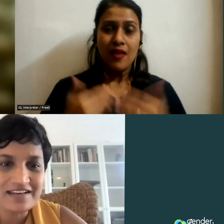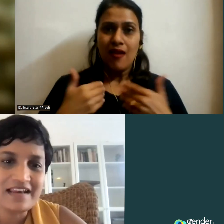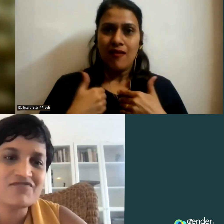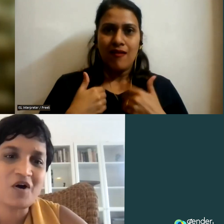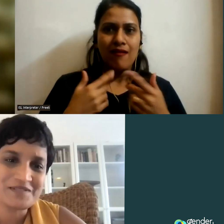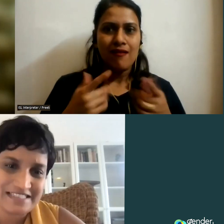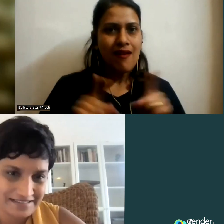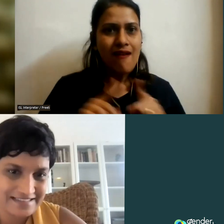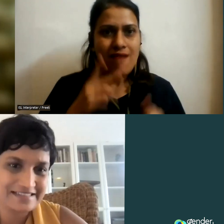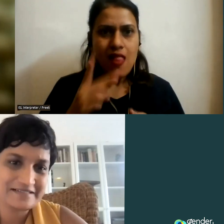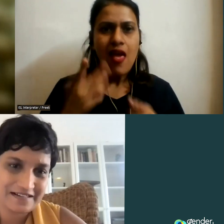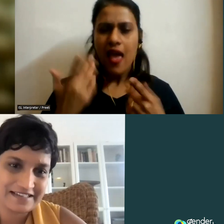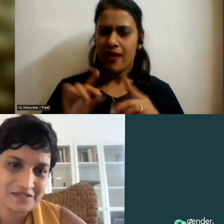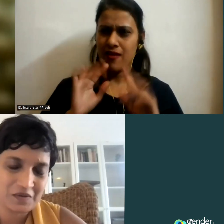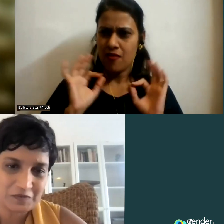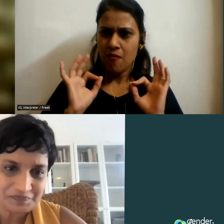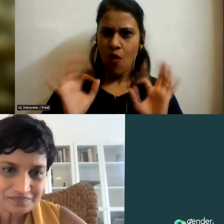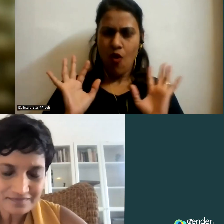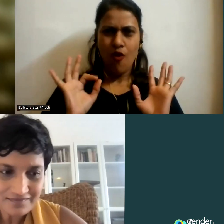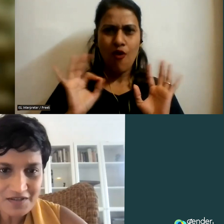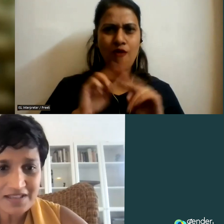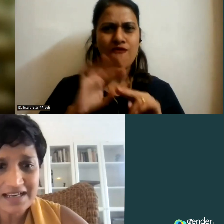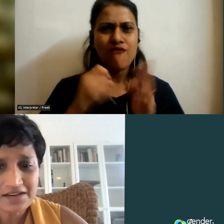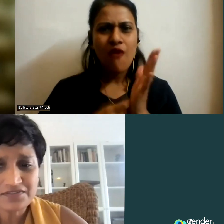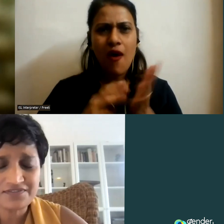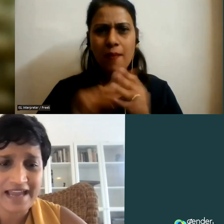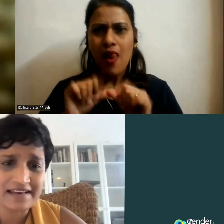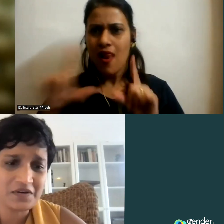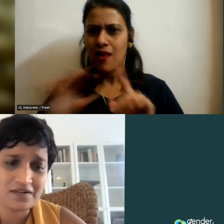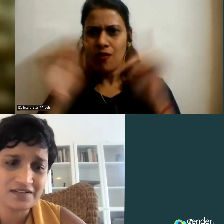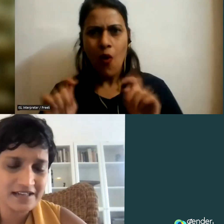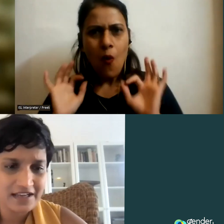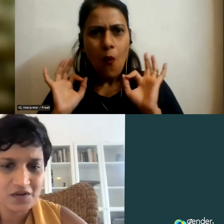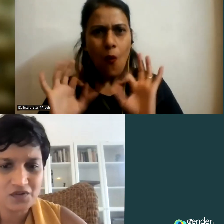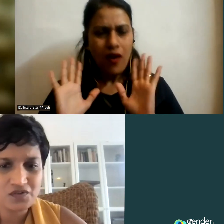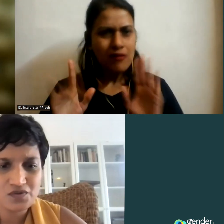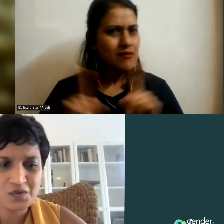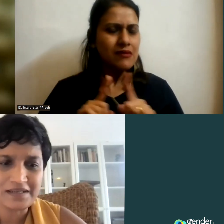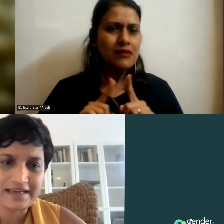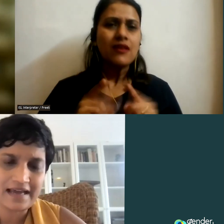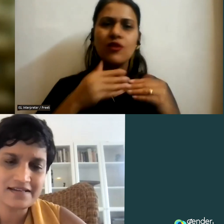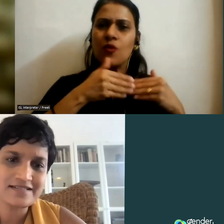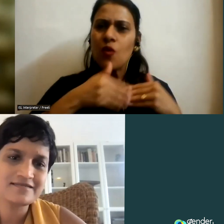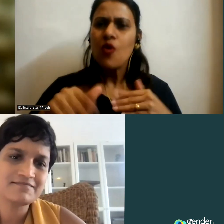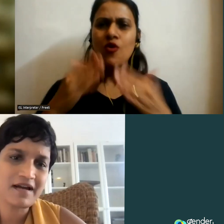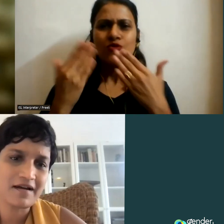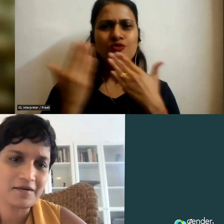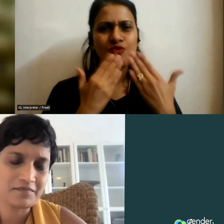was not in any formal sense, right? So that kind of carried on, through schooling